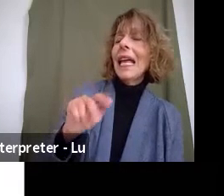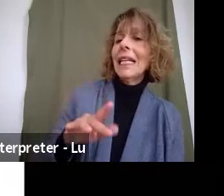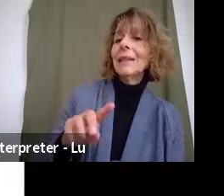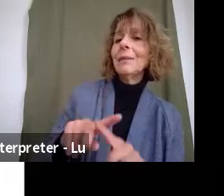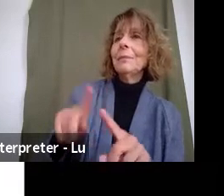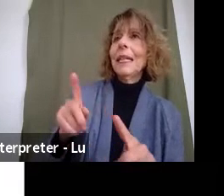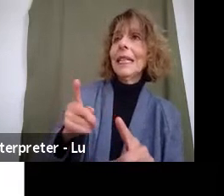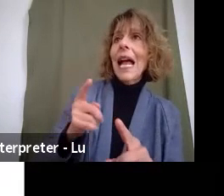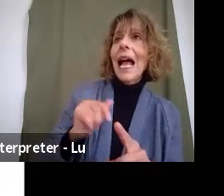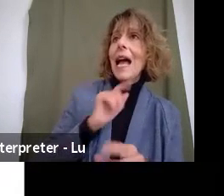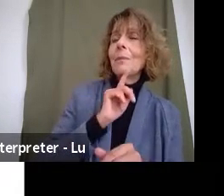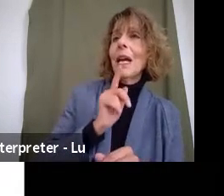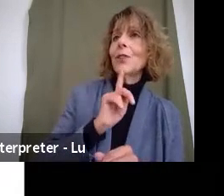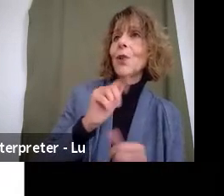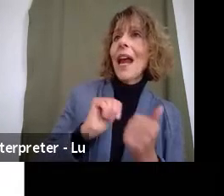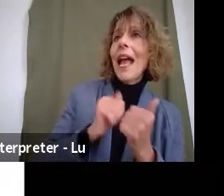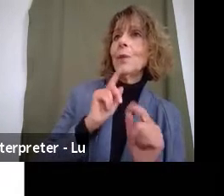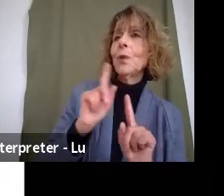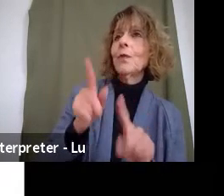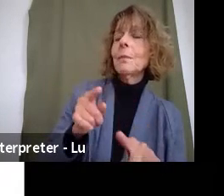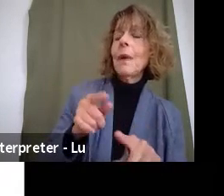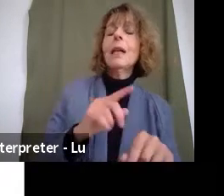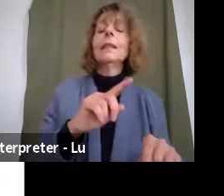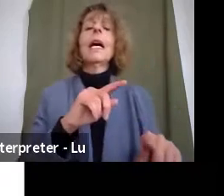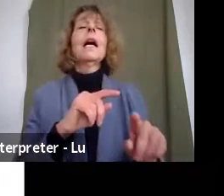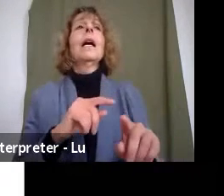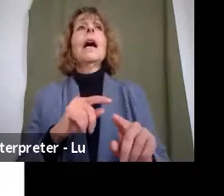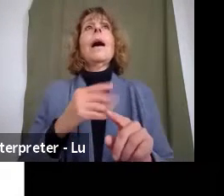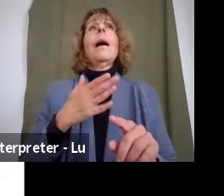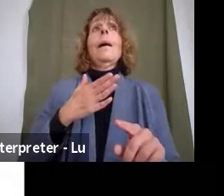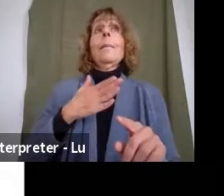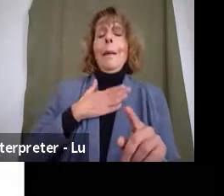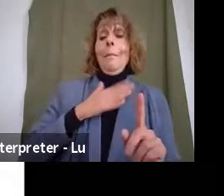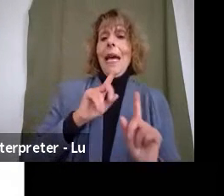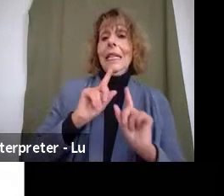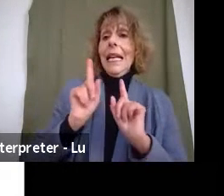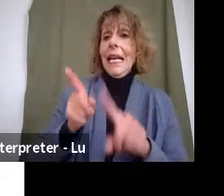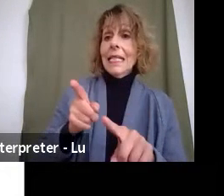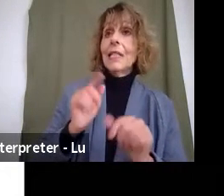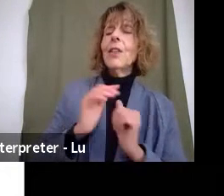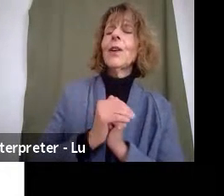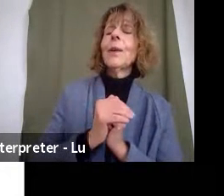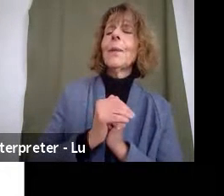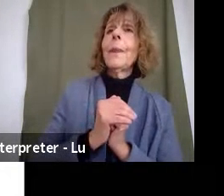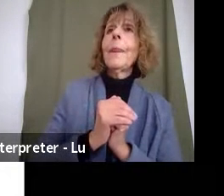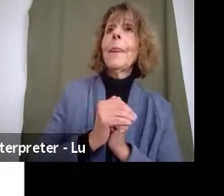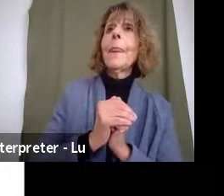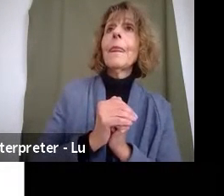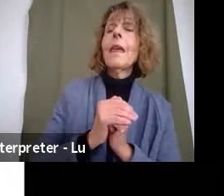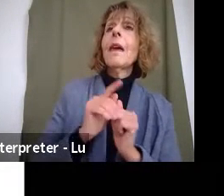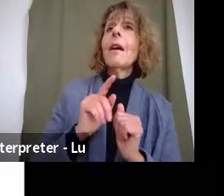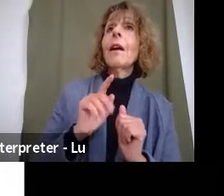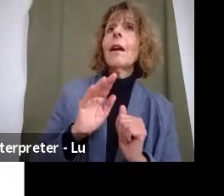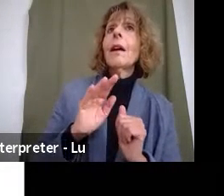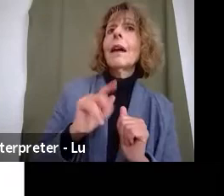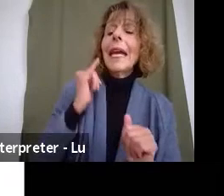figure out a method to get the direct threat level below direct threat, to get the safety issue below direct threat, that there's